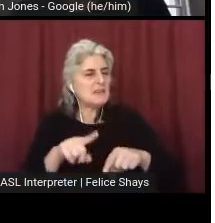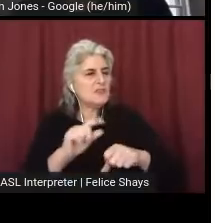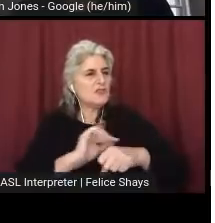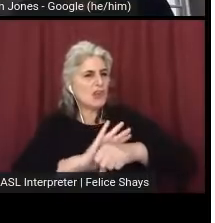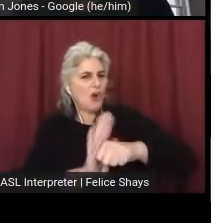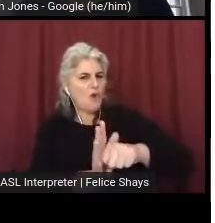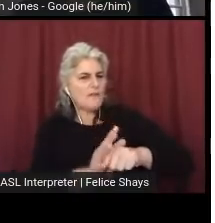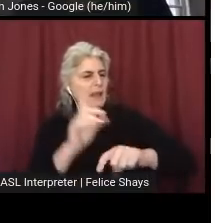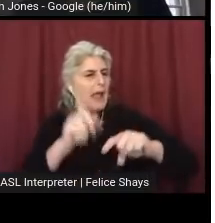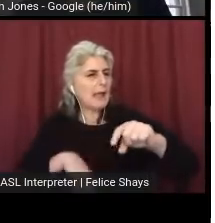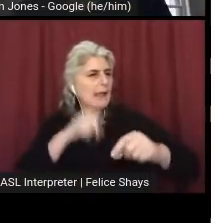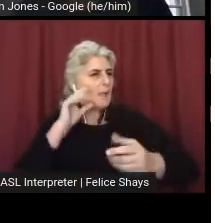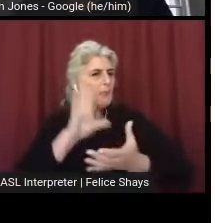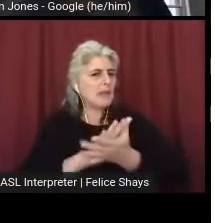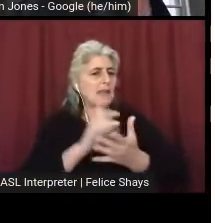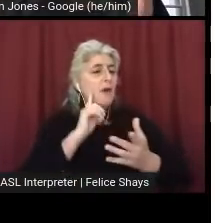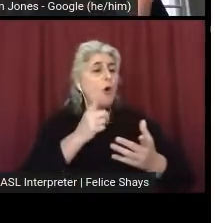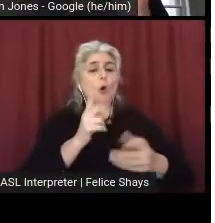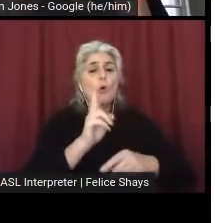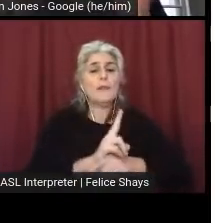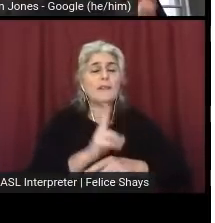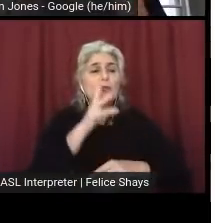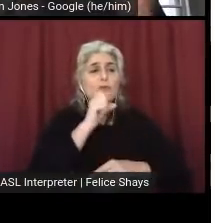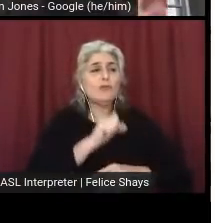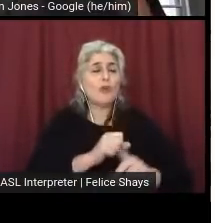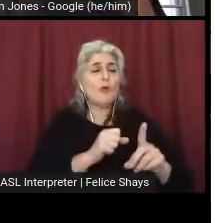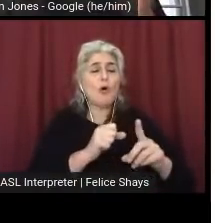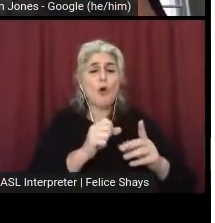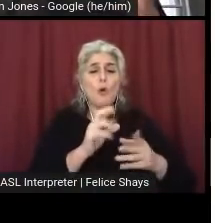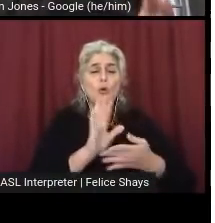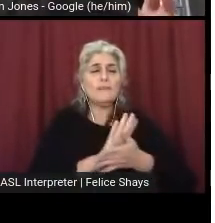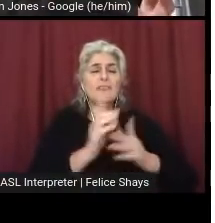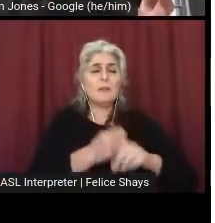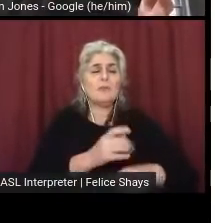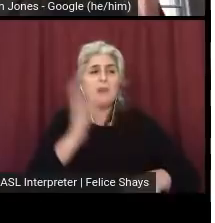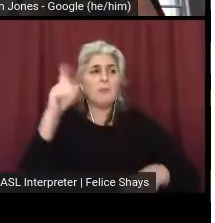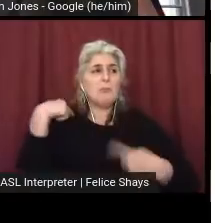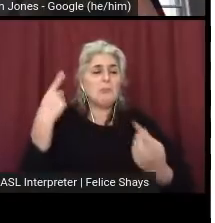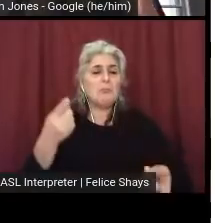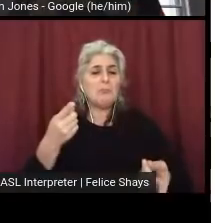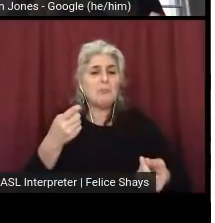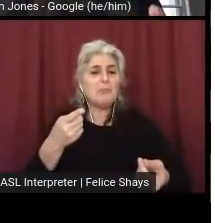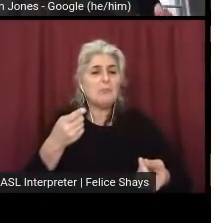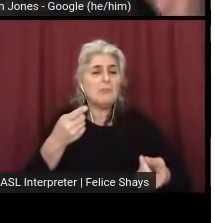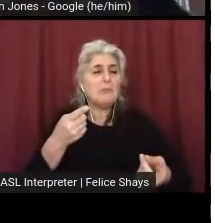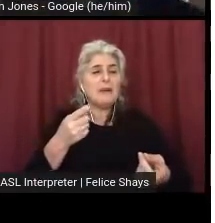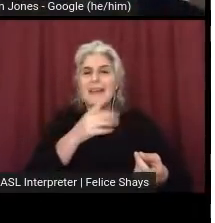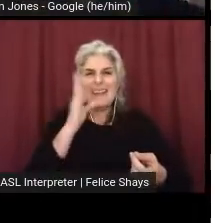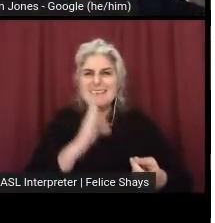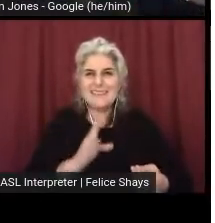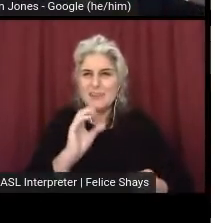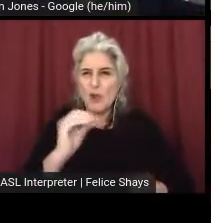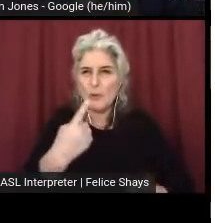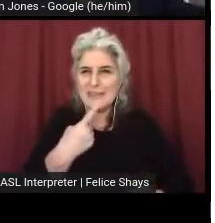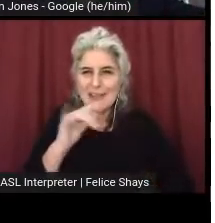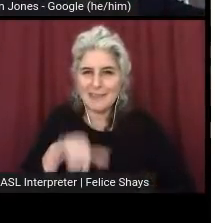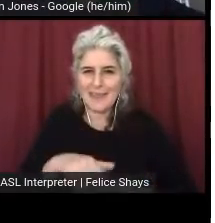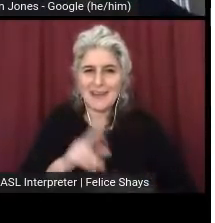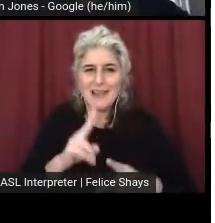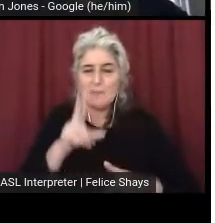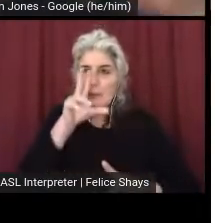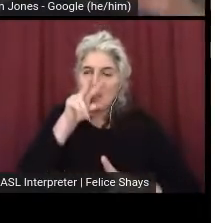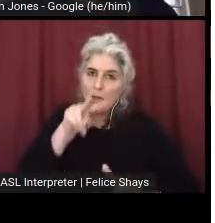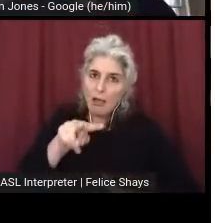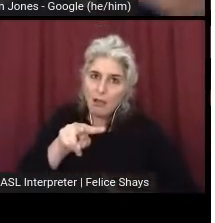this ad out of stock footage. They said, this ad is amazing. It is amazing. And because there were not